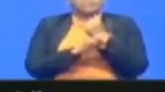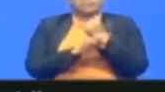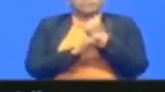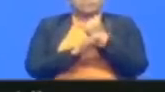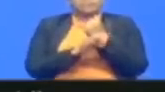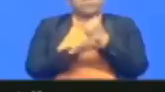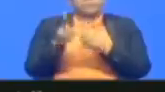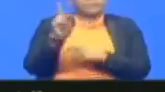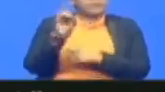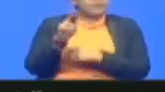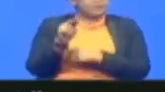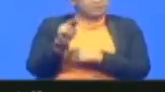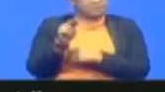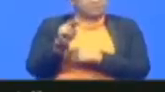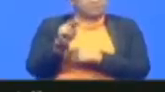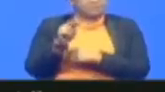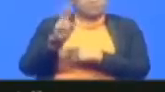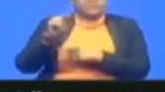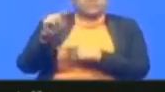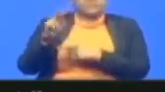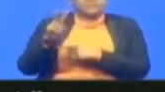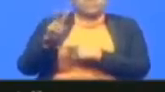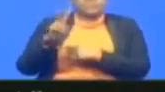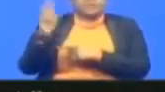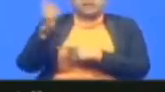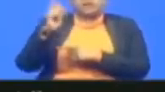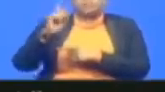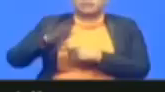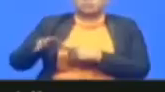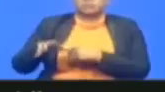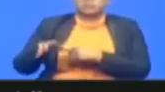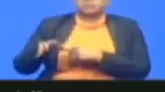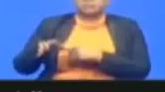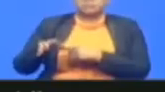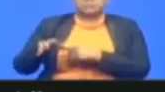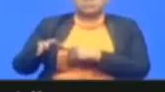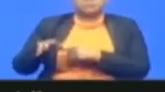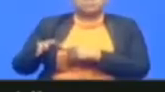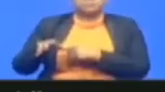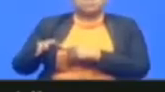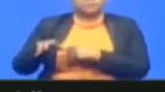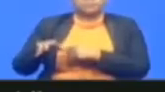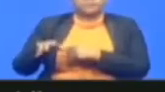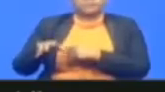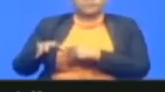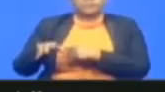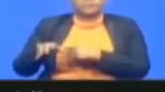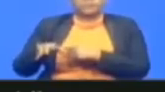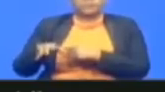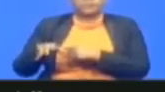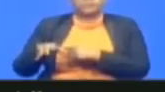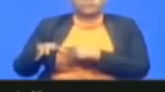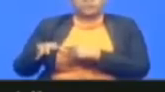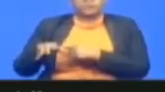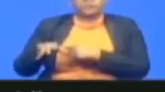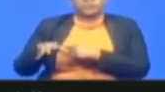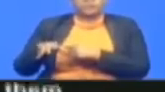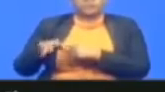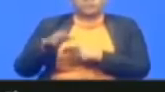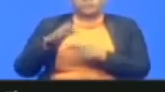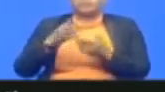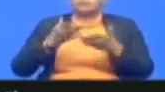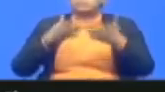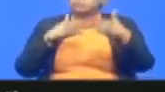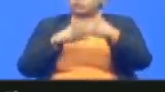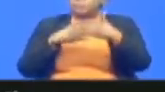Kennedy Mureithi, NTV, in Nairobi County. Well, if they're not successful in stopping this